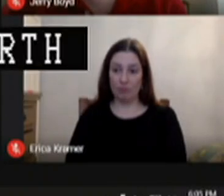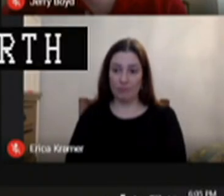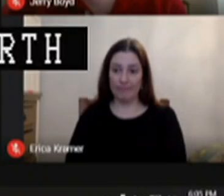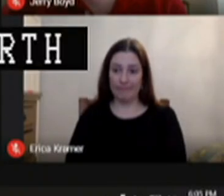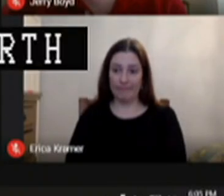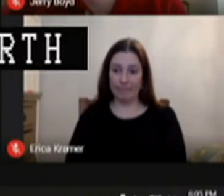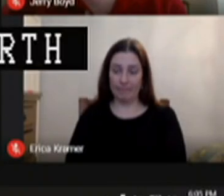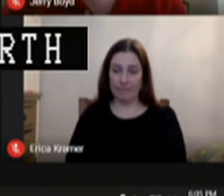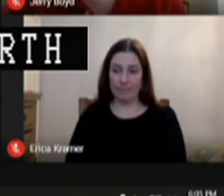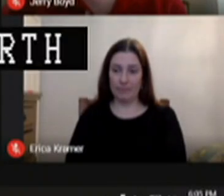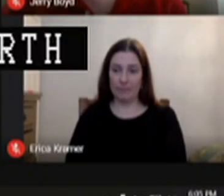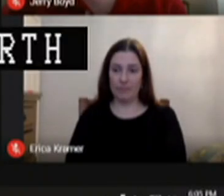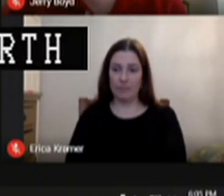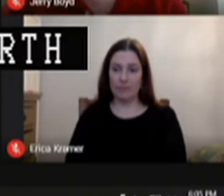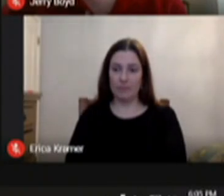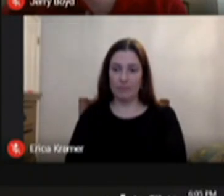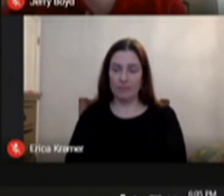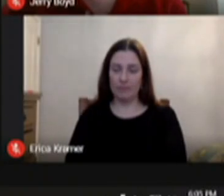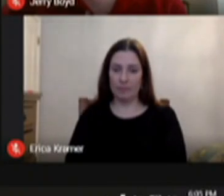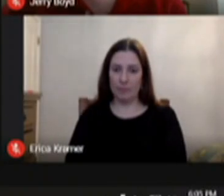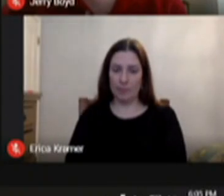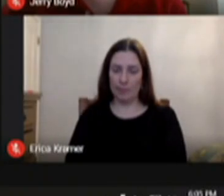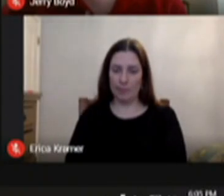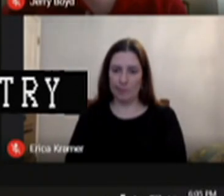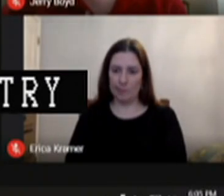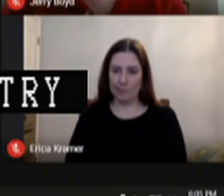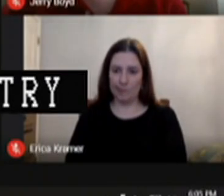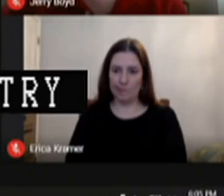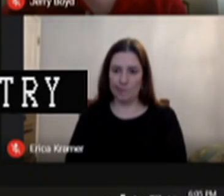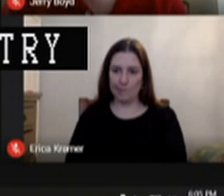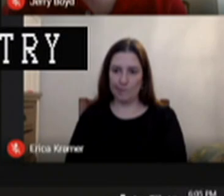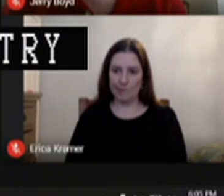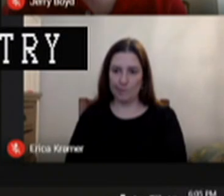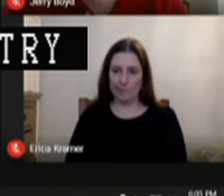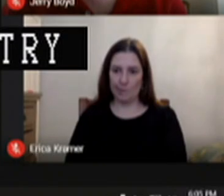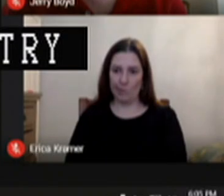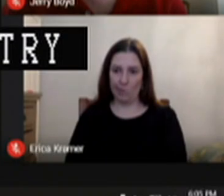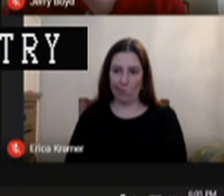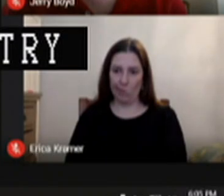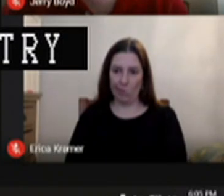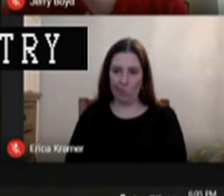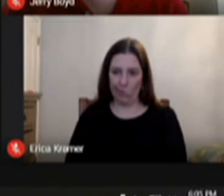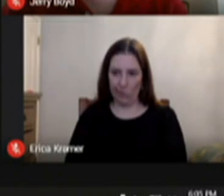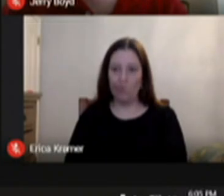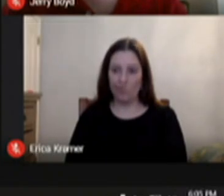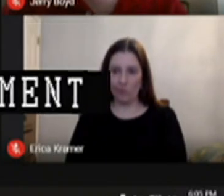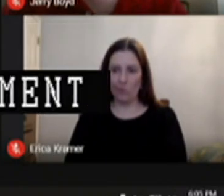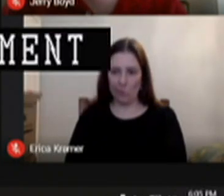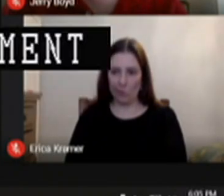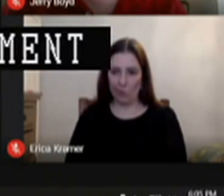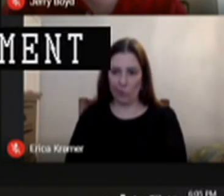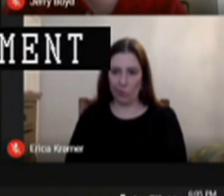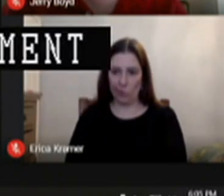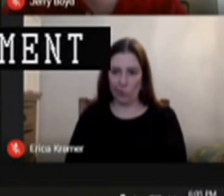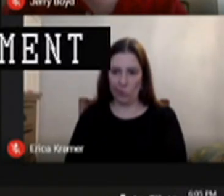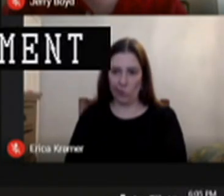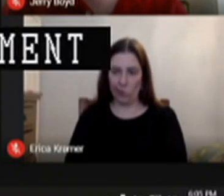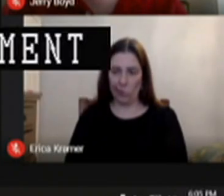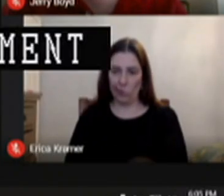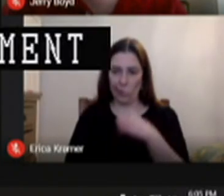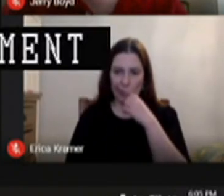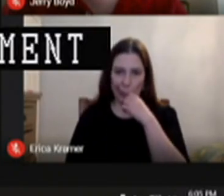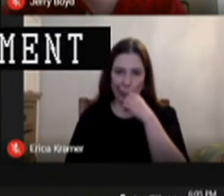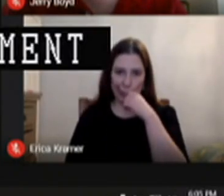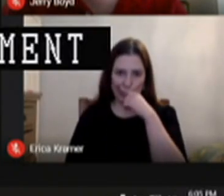with the outside of the north entry, and then my colleague Nat will take you through some of the improvements on the interior of the north entry. So here is